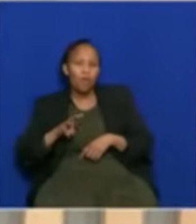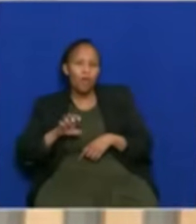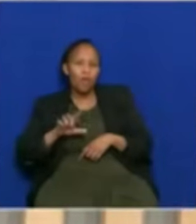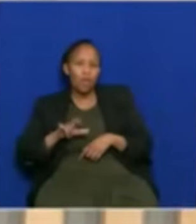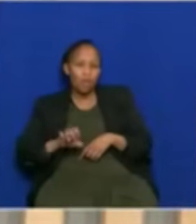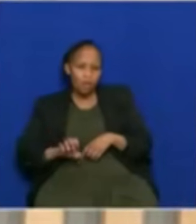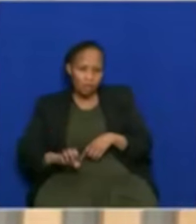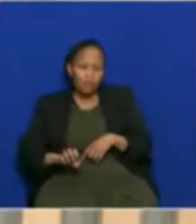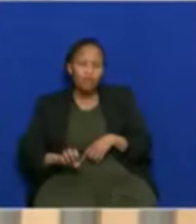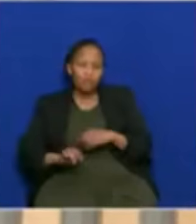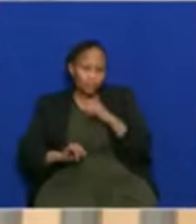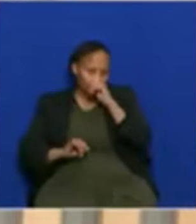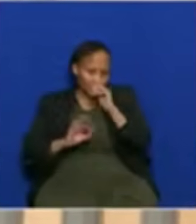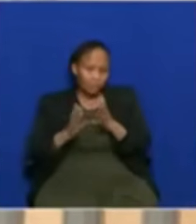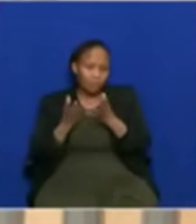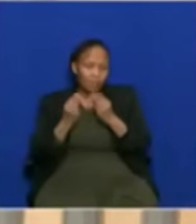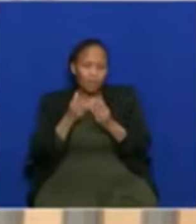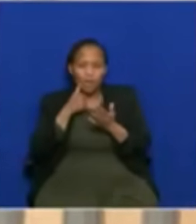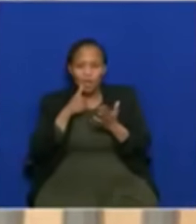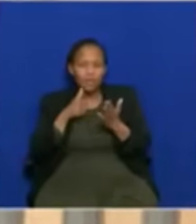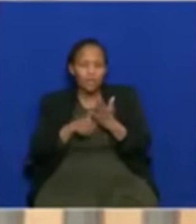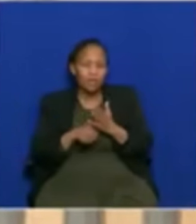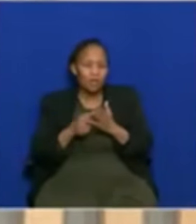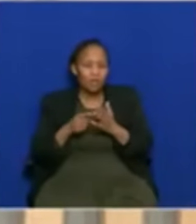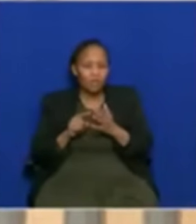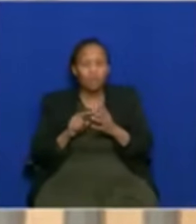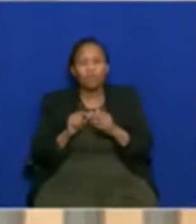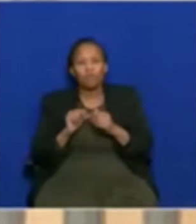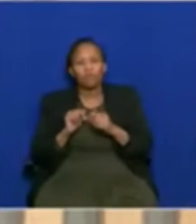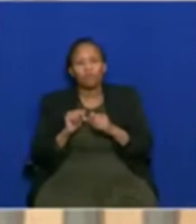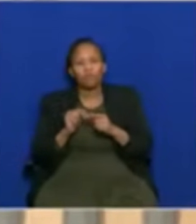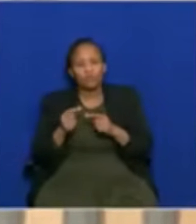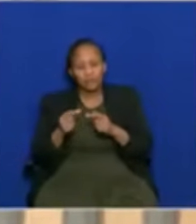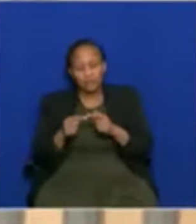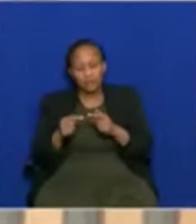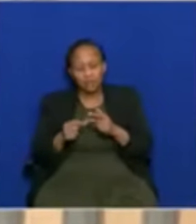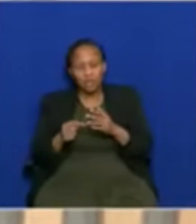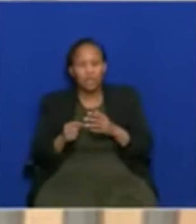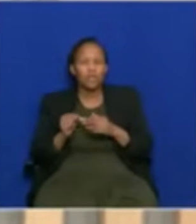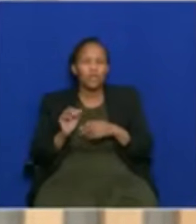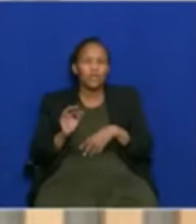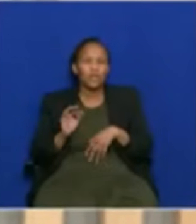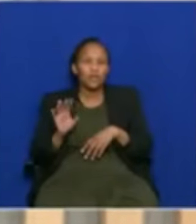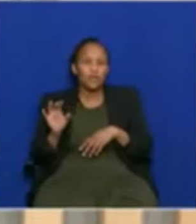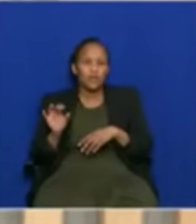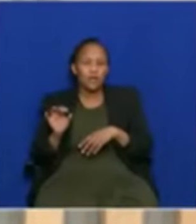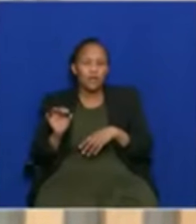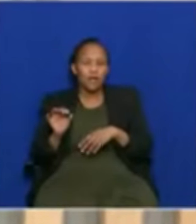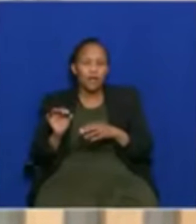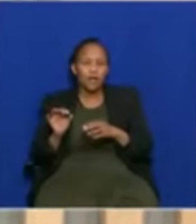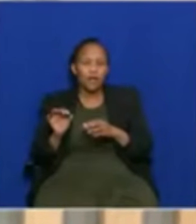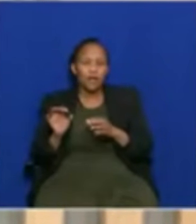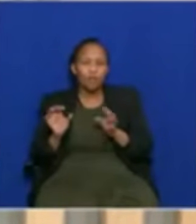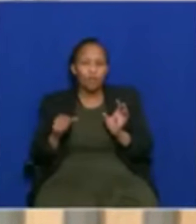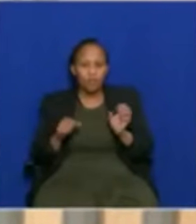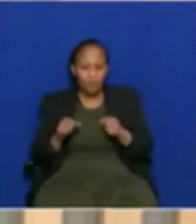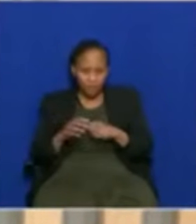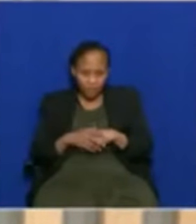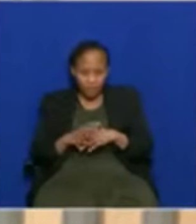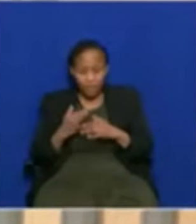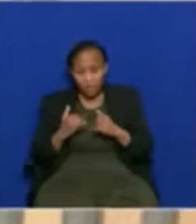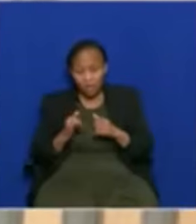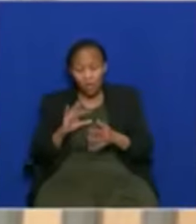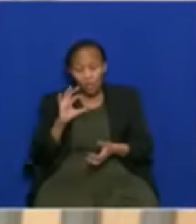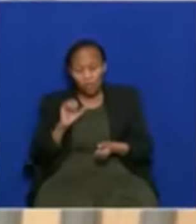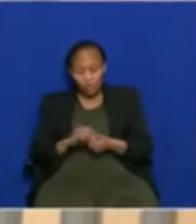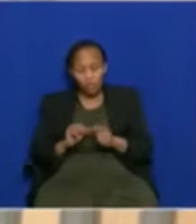of conditional appointment. I'm interested in the concluding sentence in that paragraph. Civilian